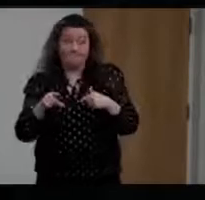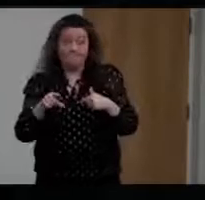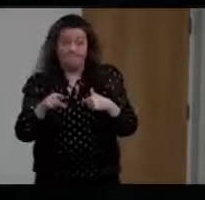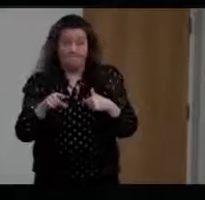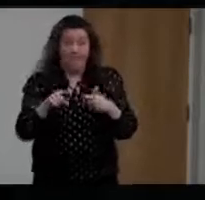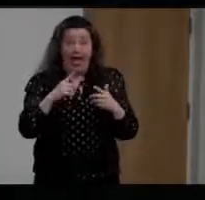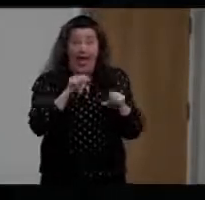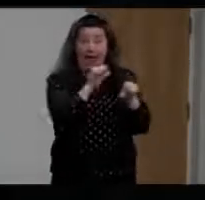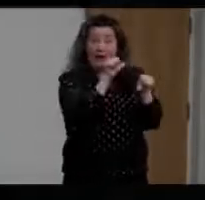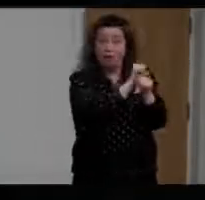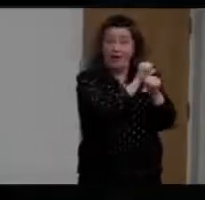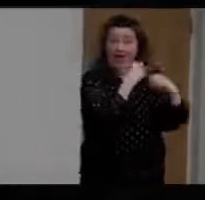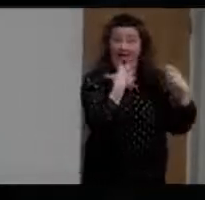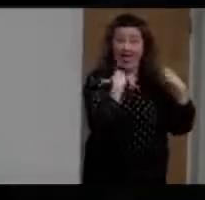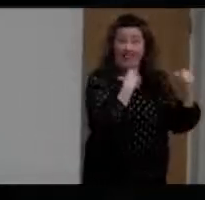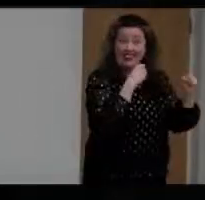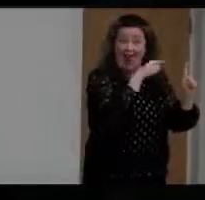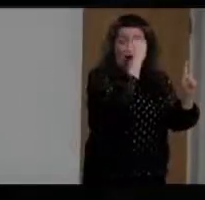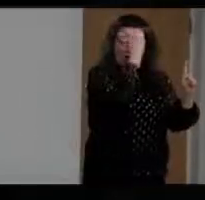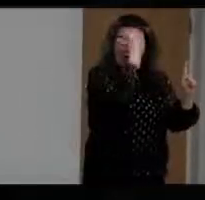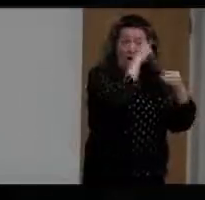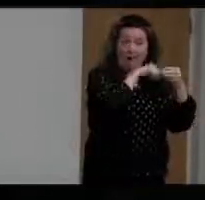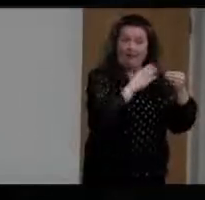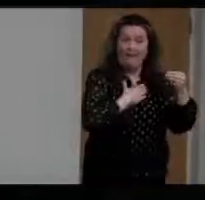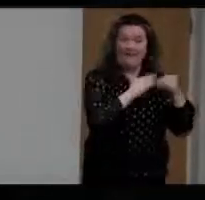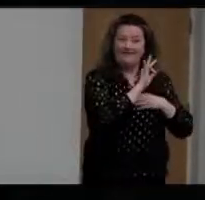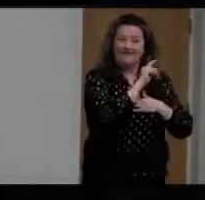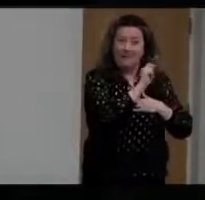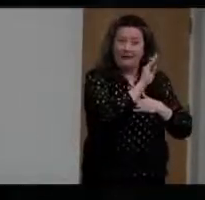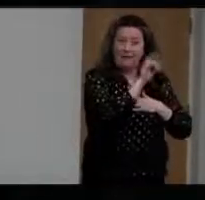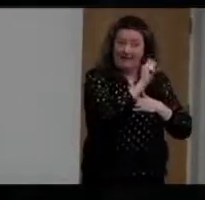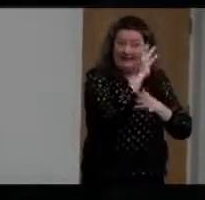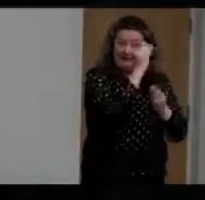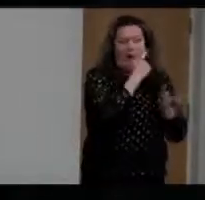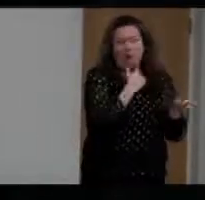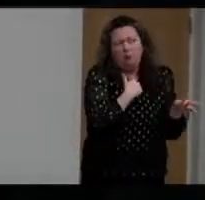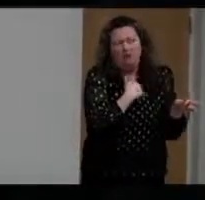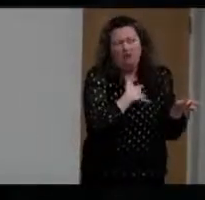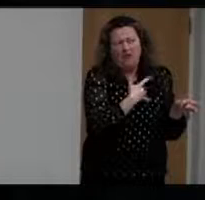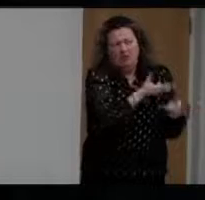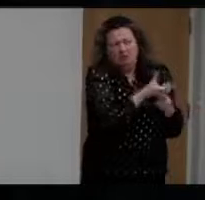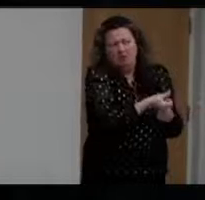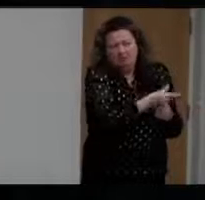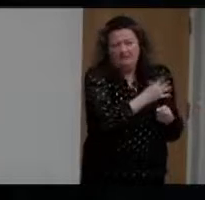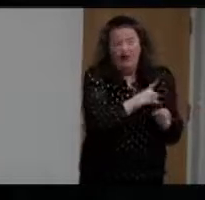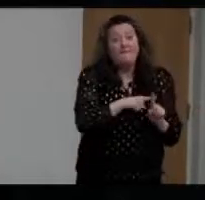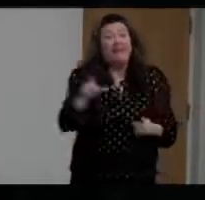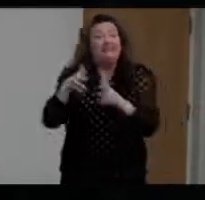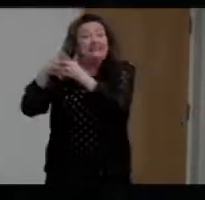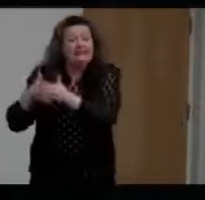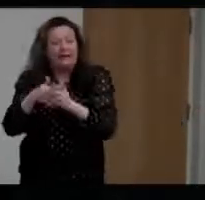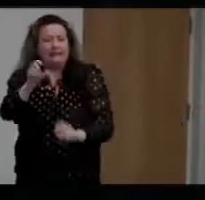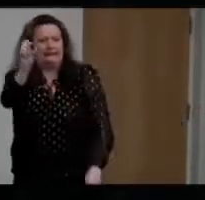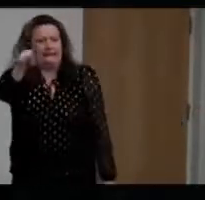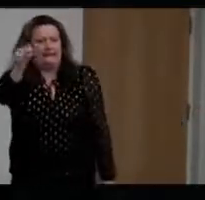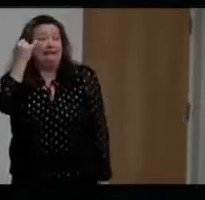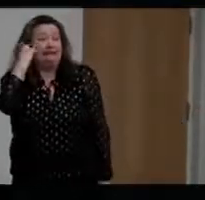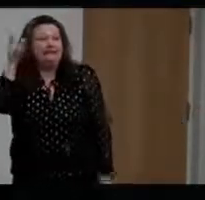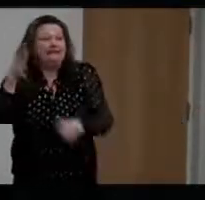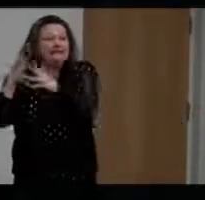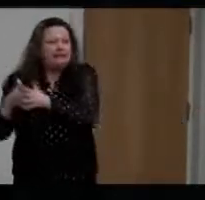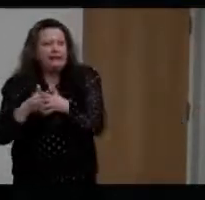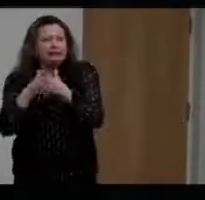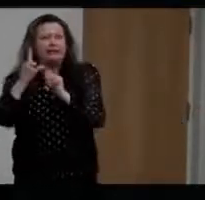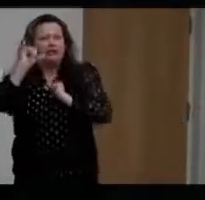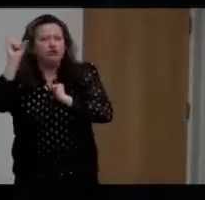Health knowing something about my Fitbit data. If we were in the United States, I would absolutely be concerned that my insurer knew about my